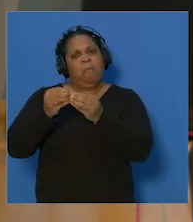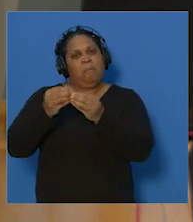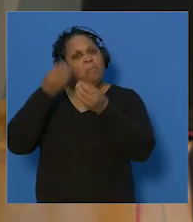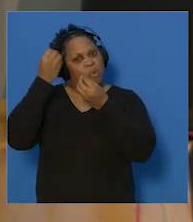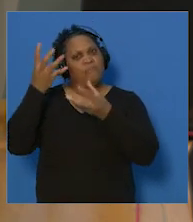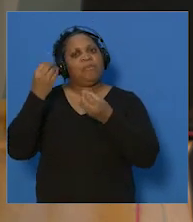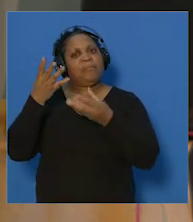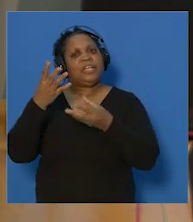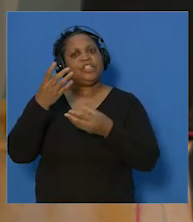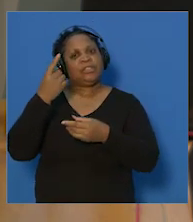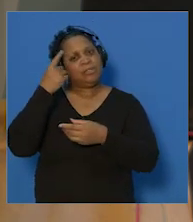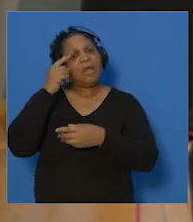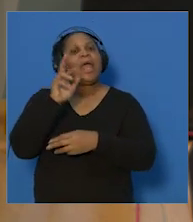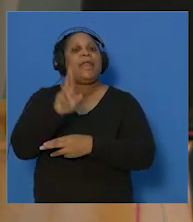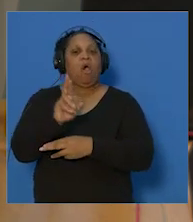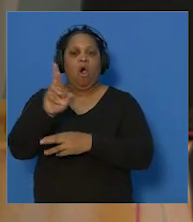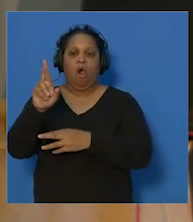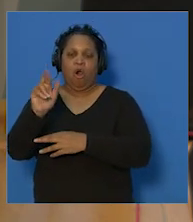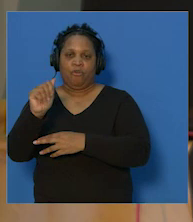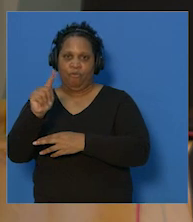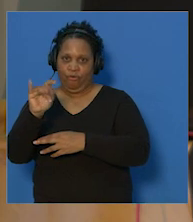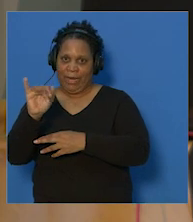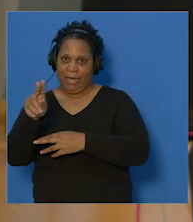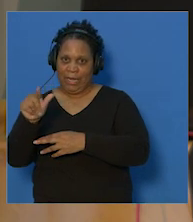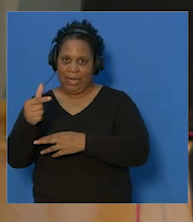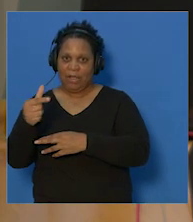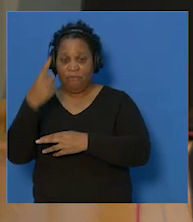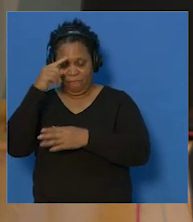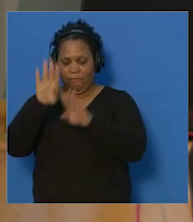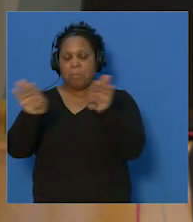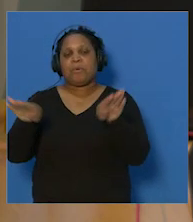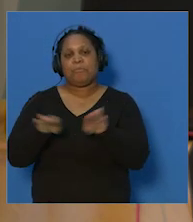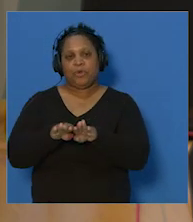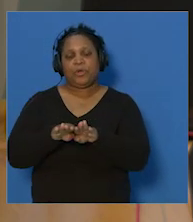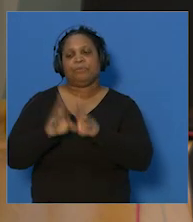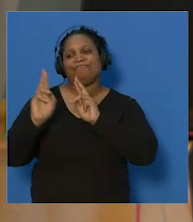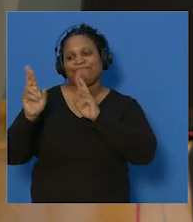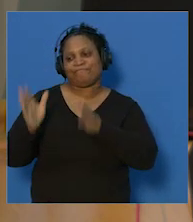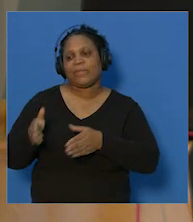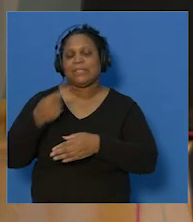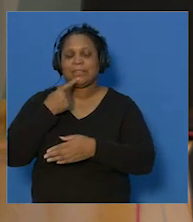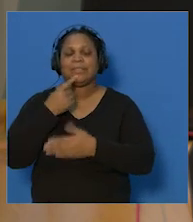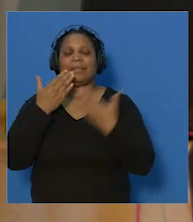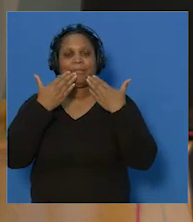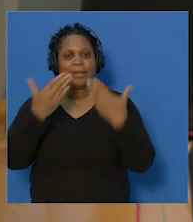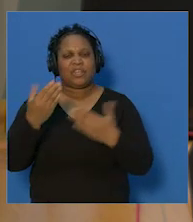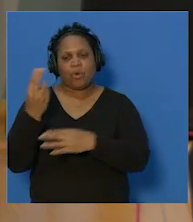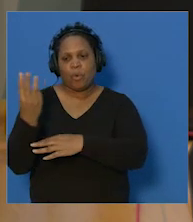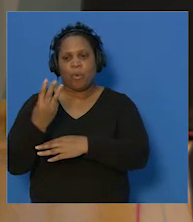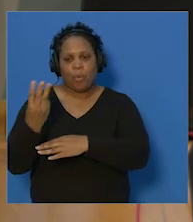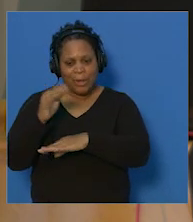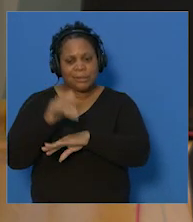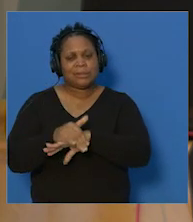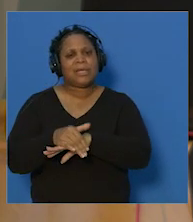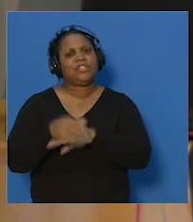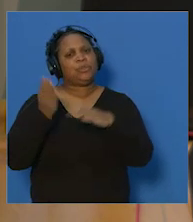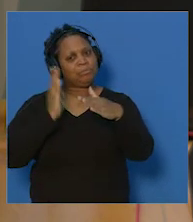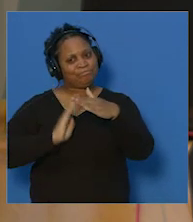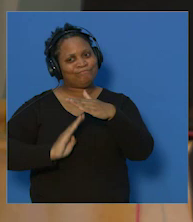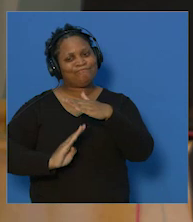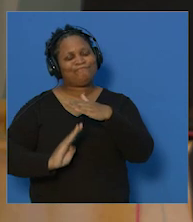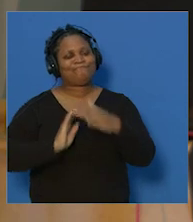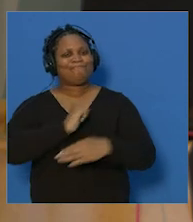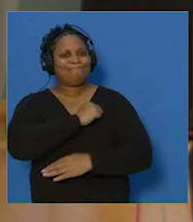concerning an R rating for Bermuda. All right, thank you. On Wednesday night, you were very humble, and you